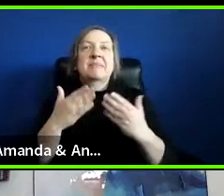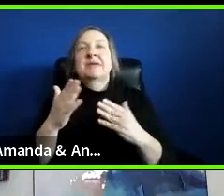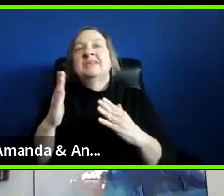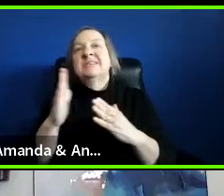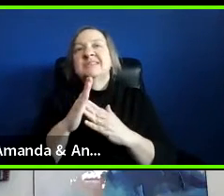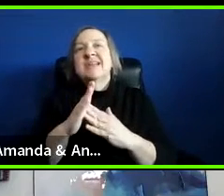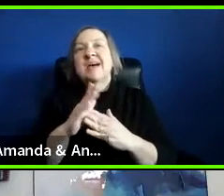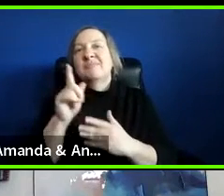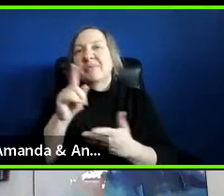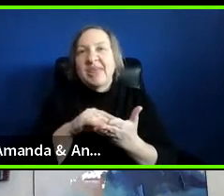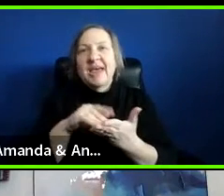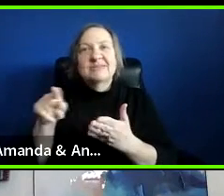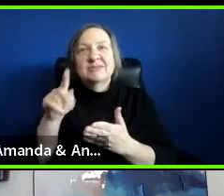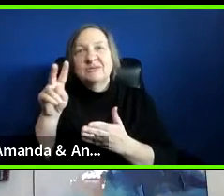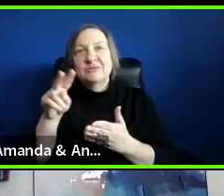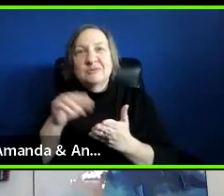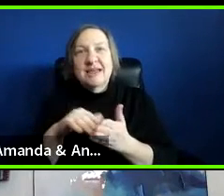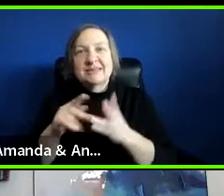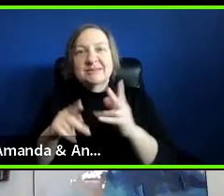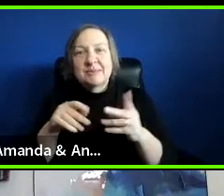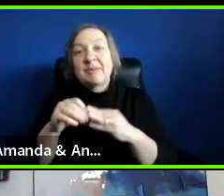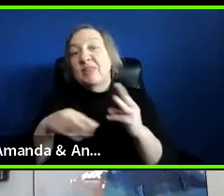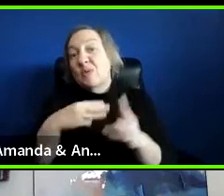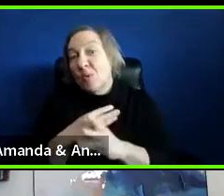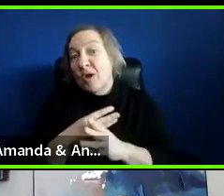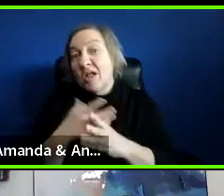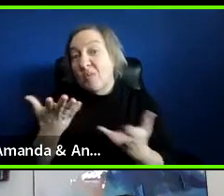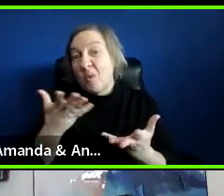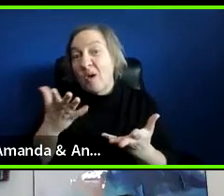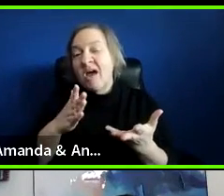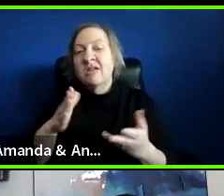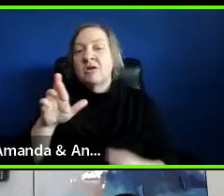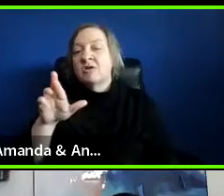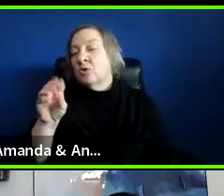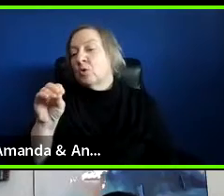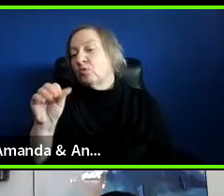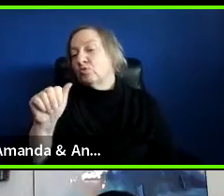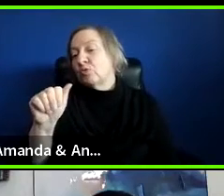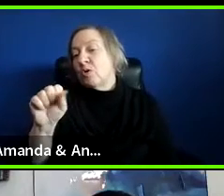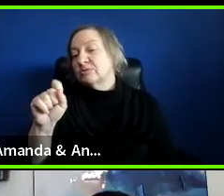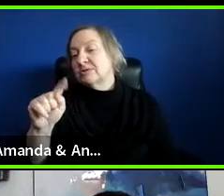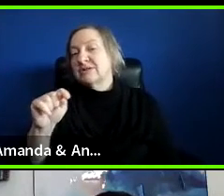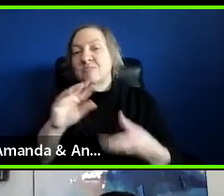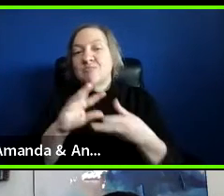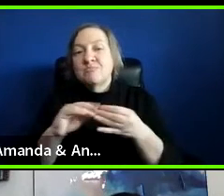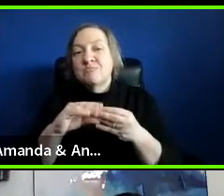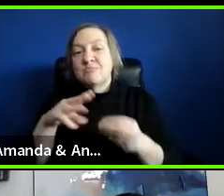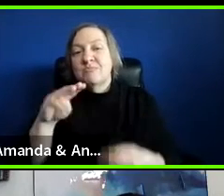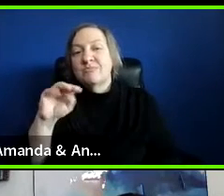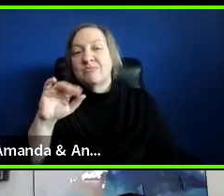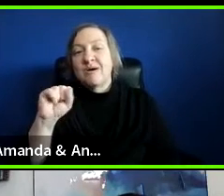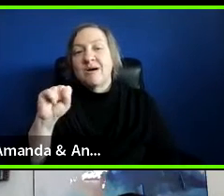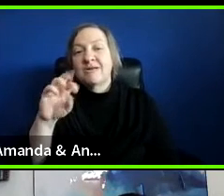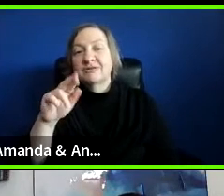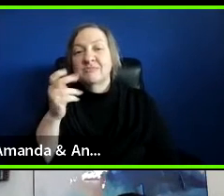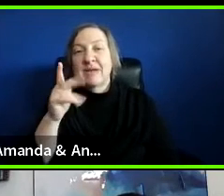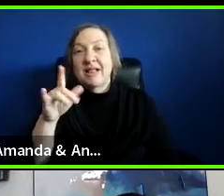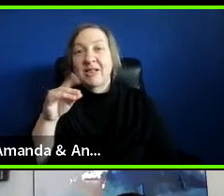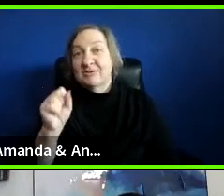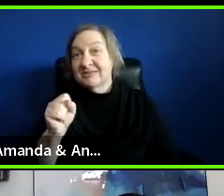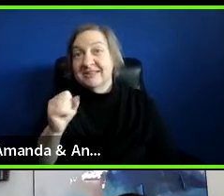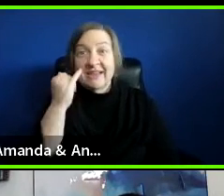2,000 people in the world at roasting marshmallows. So if you're ever interested, just let me know. I'll go make a fire, get